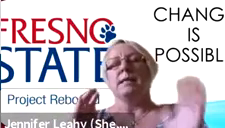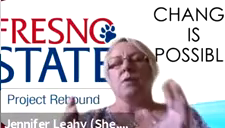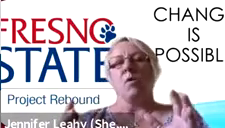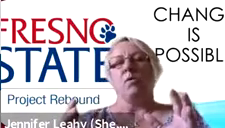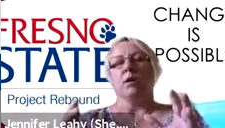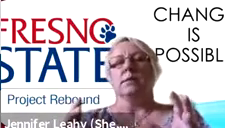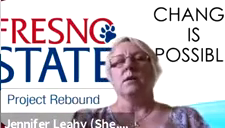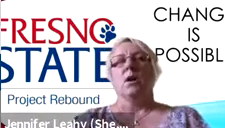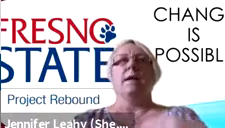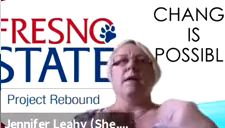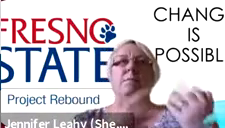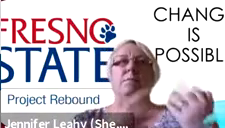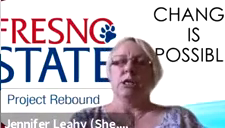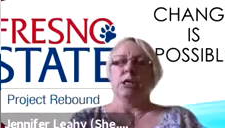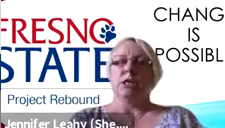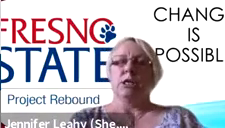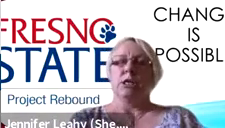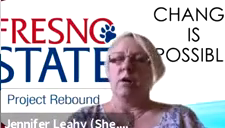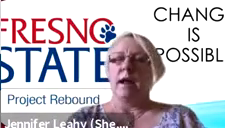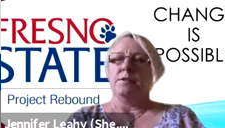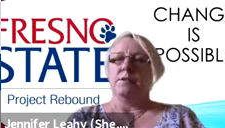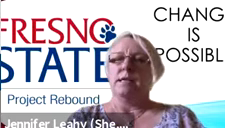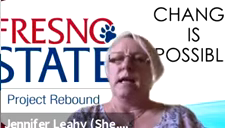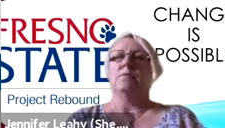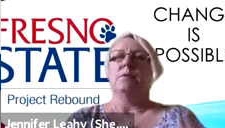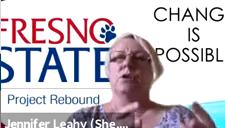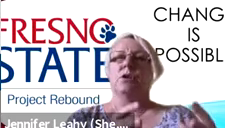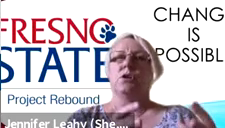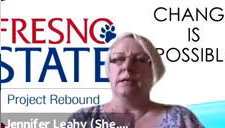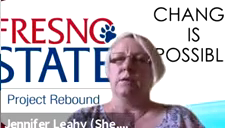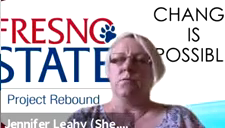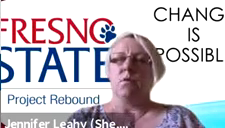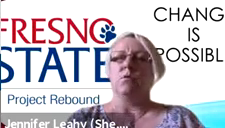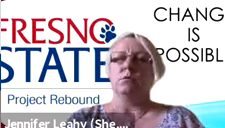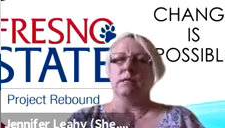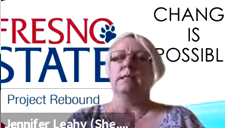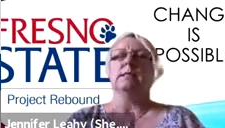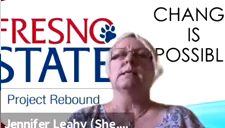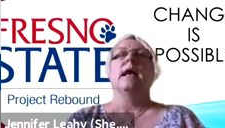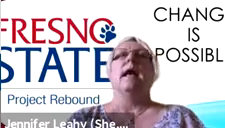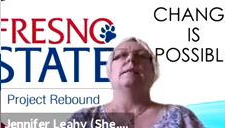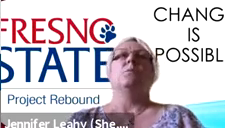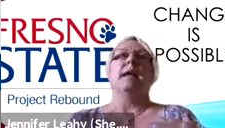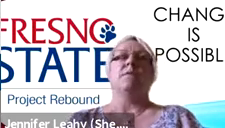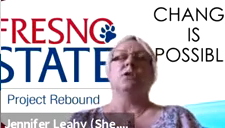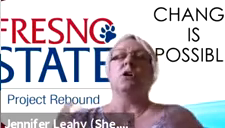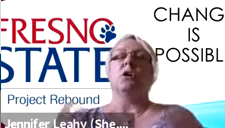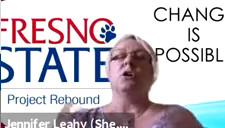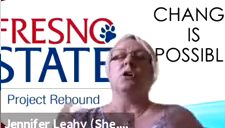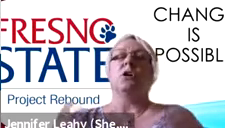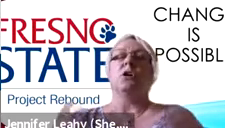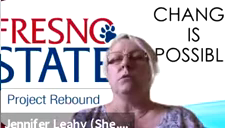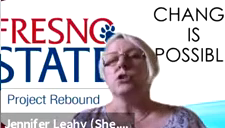both sides of our cohorts. We have a matriculated cohort at Fresno State, which are currently enrolled students. And then we have a